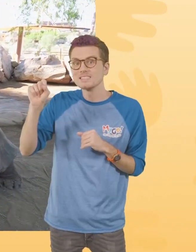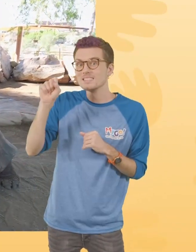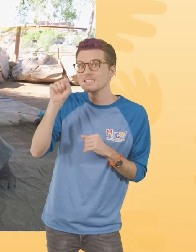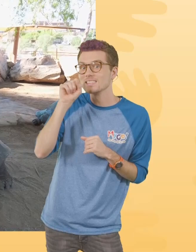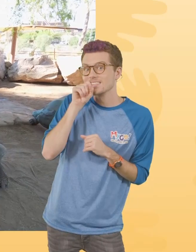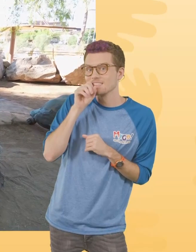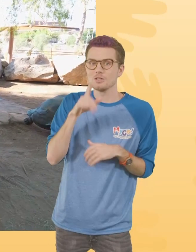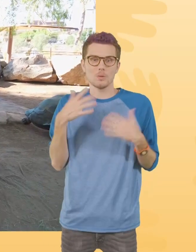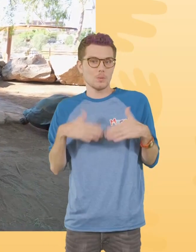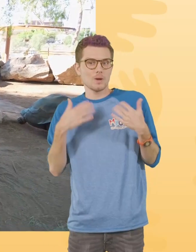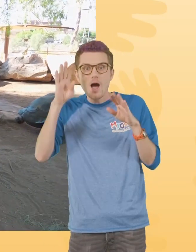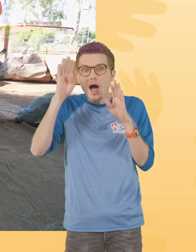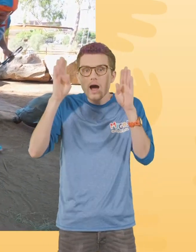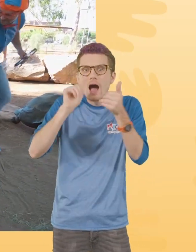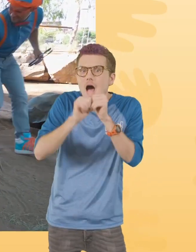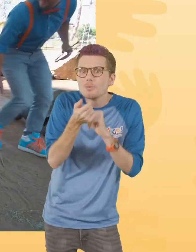carrots.